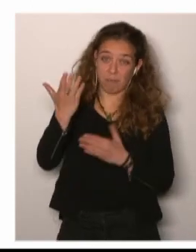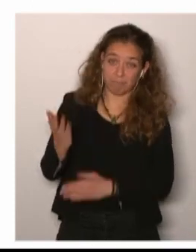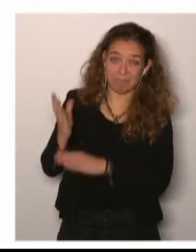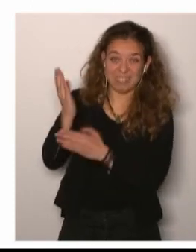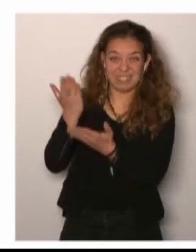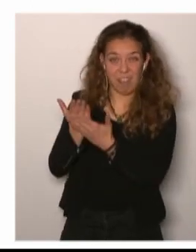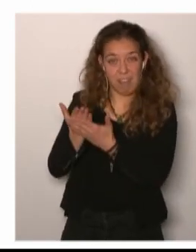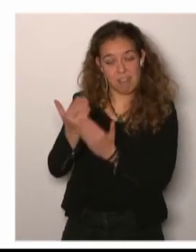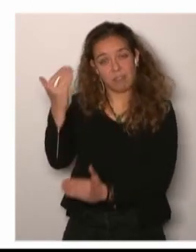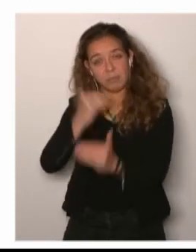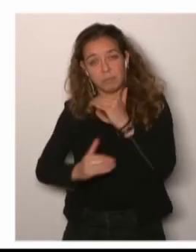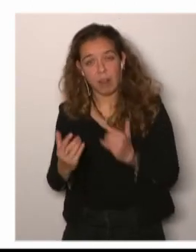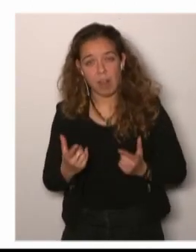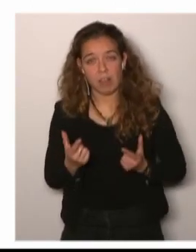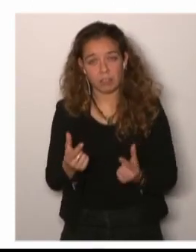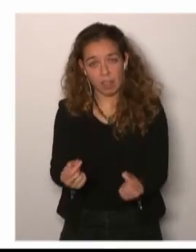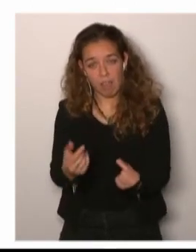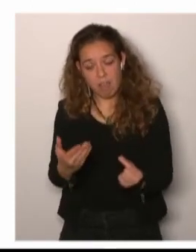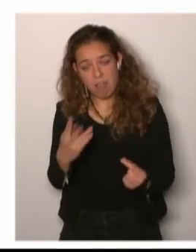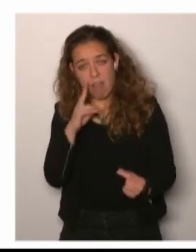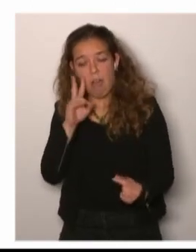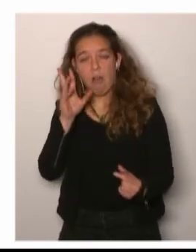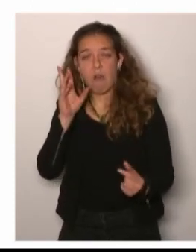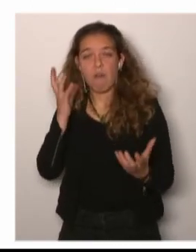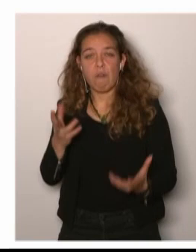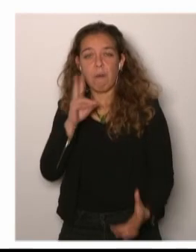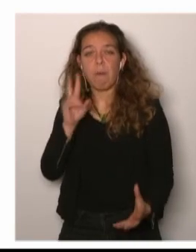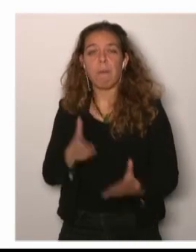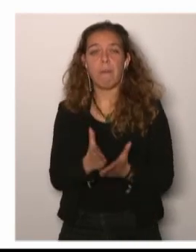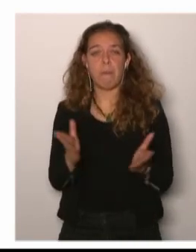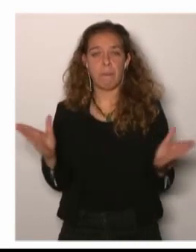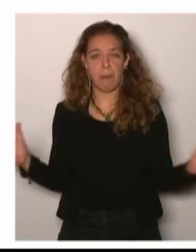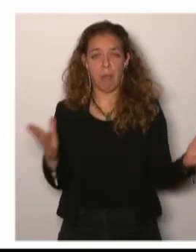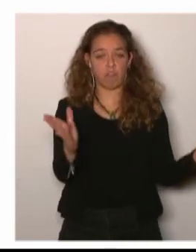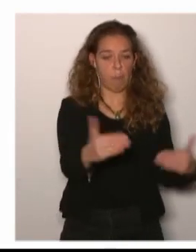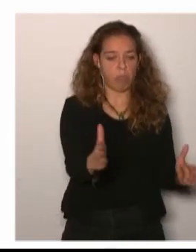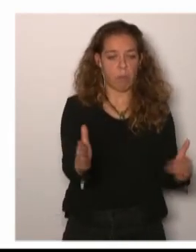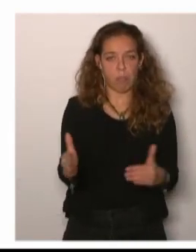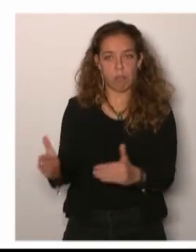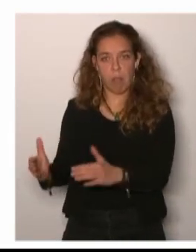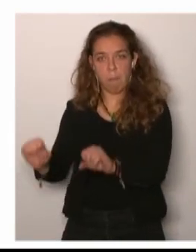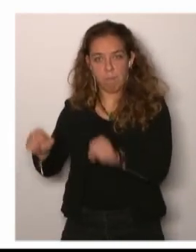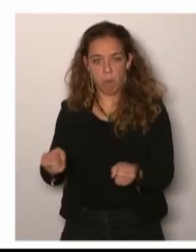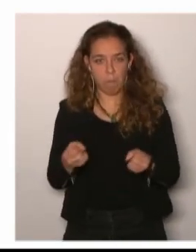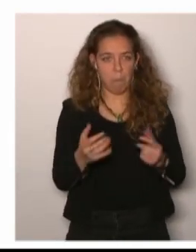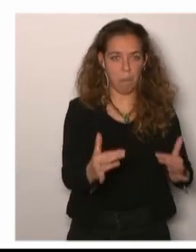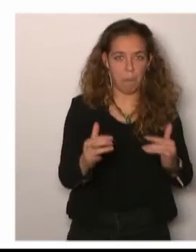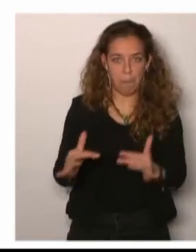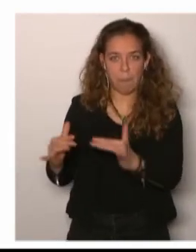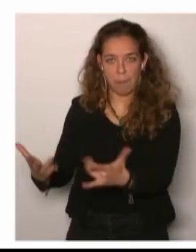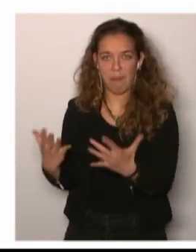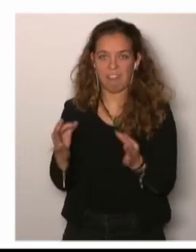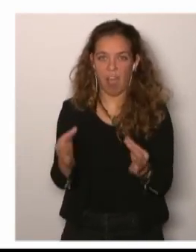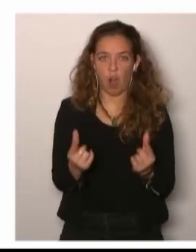possible over the different factors which could influence cancer and which can help us over a number of years